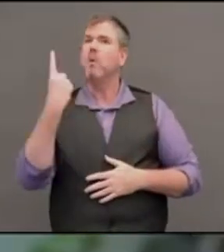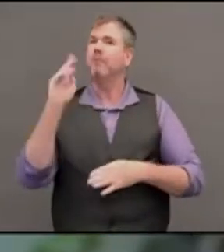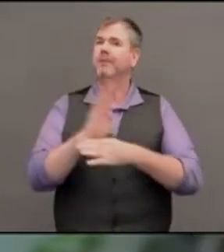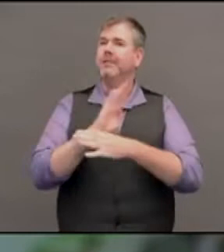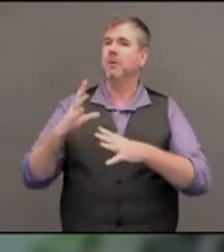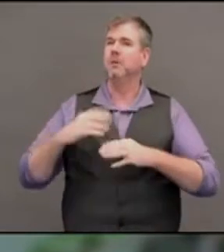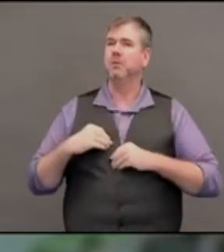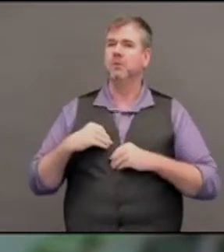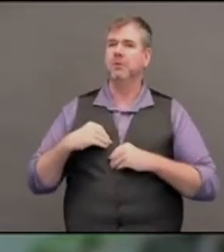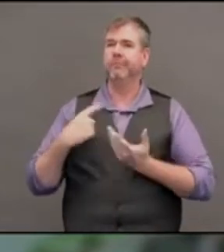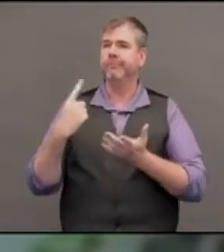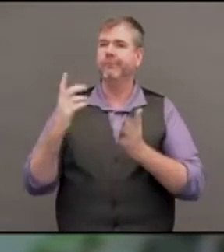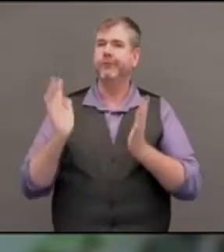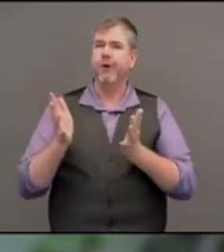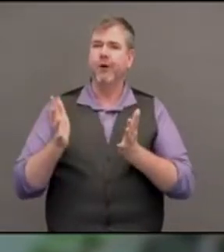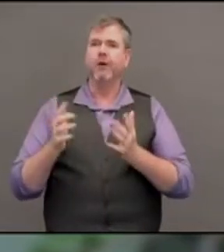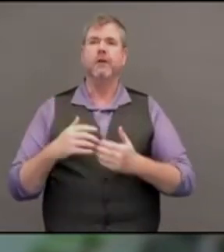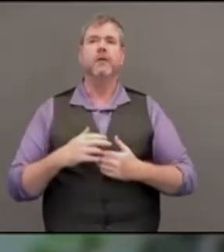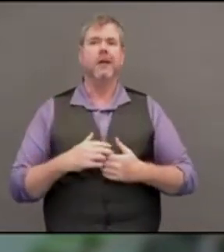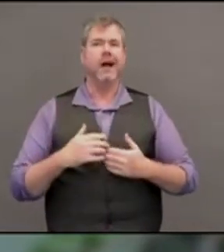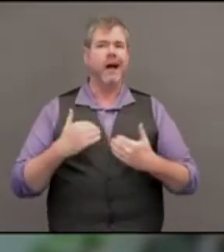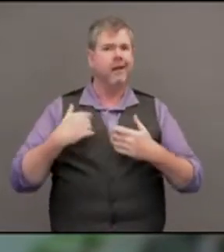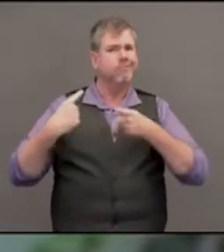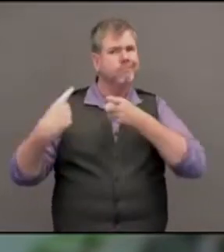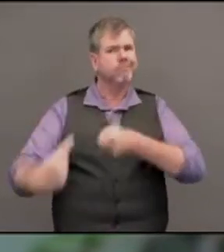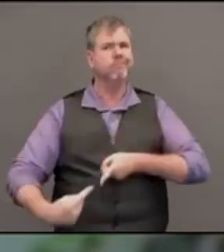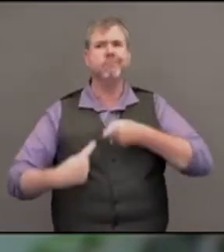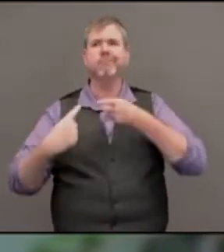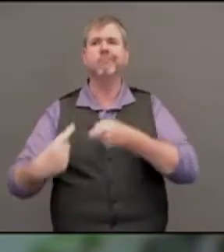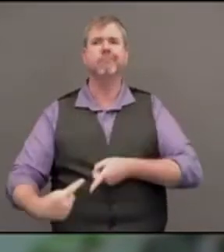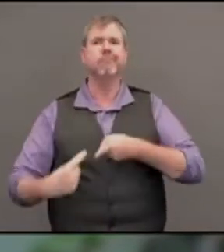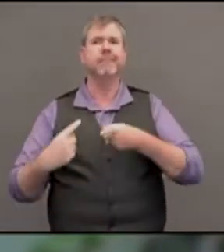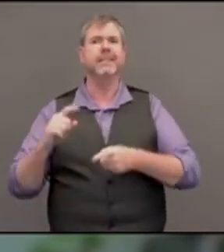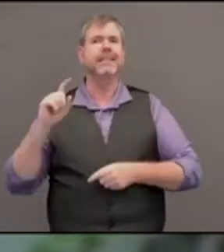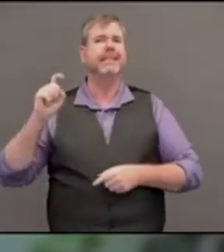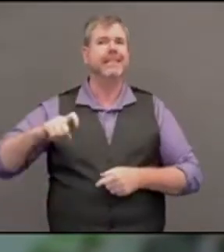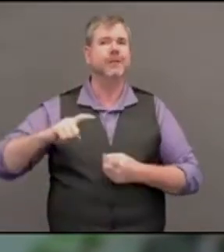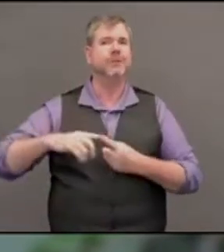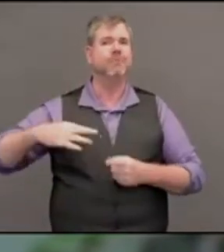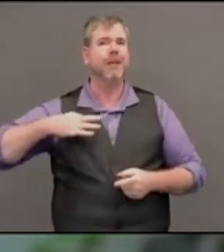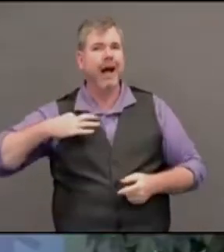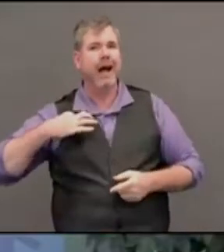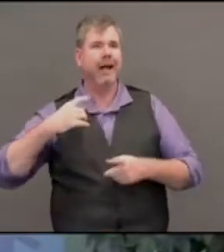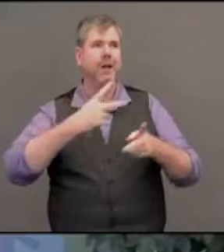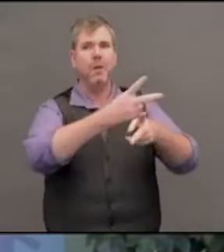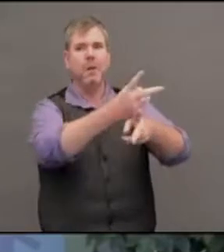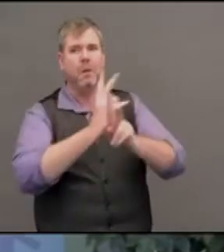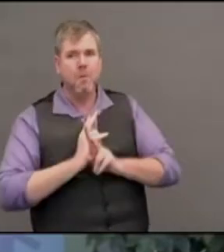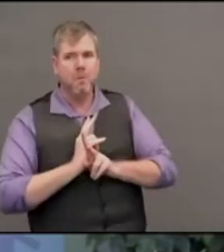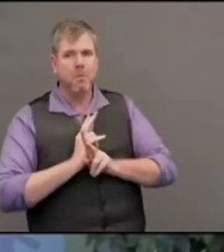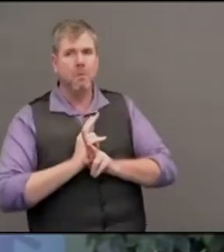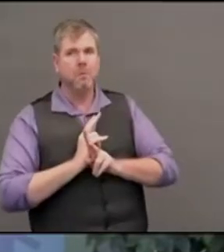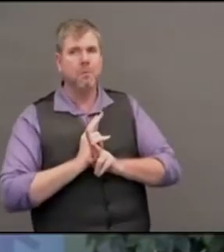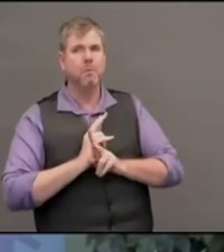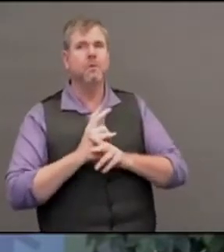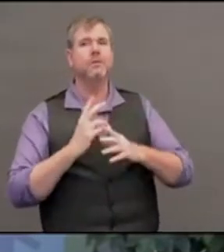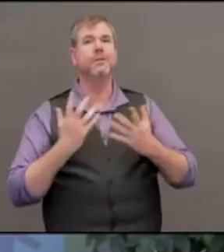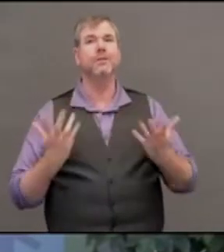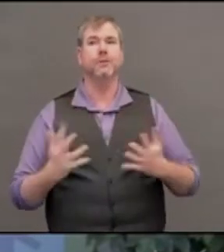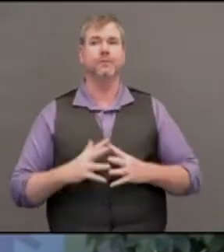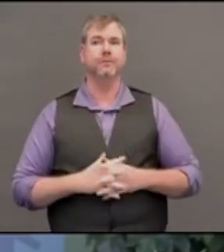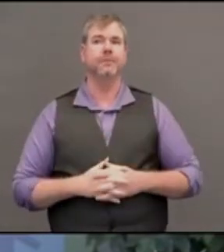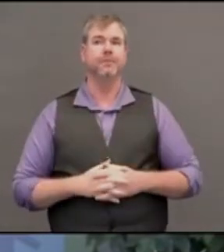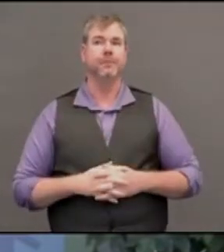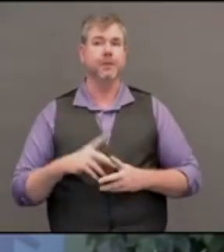were having some issues where they needed to apply for loans. So how is the reception of the business engagement team when you go out into the